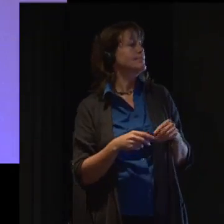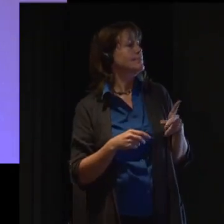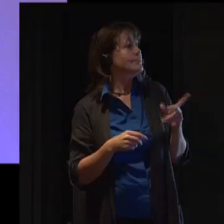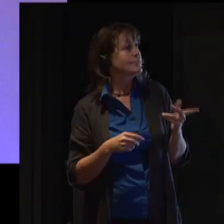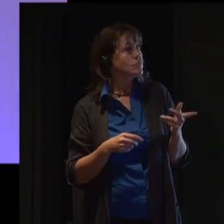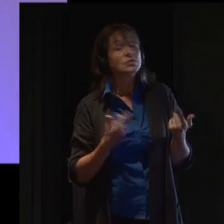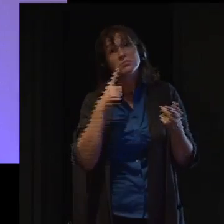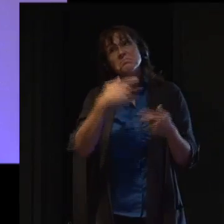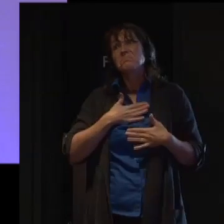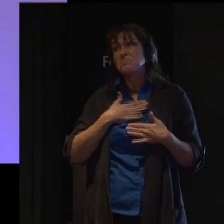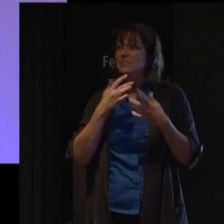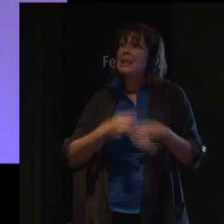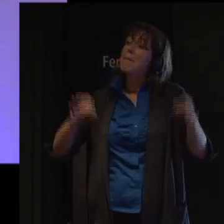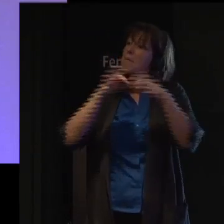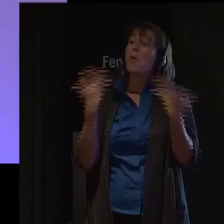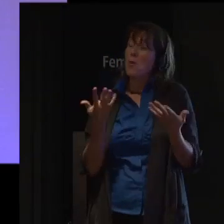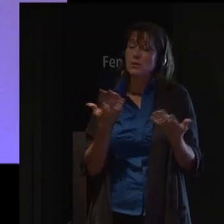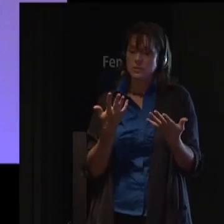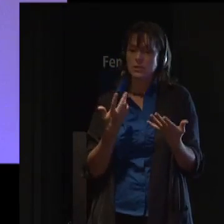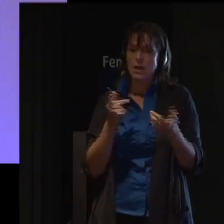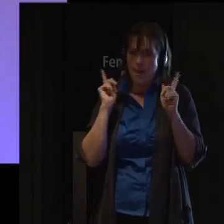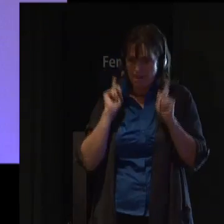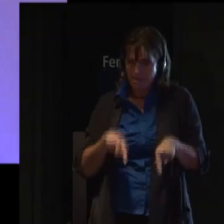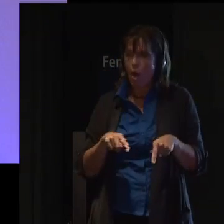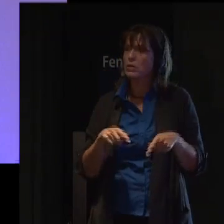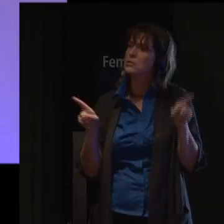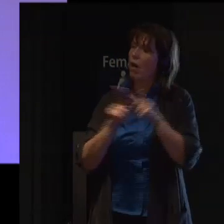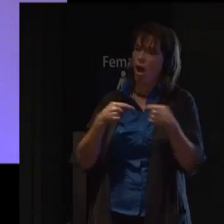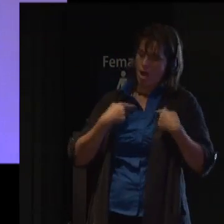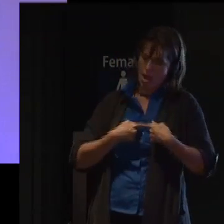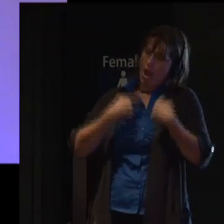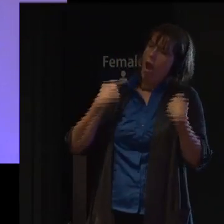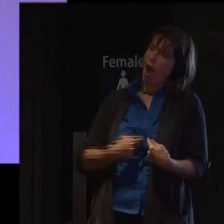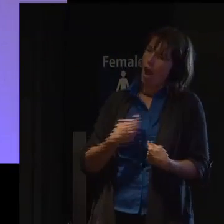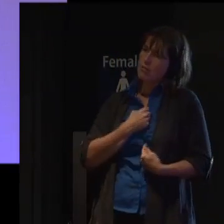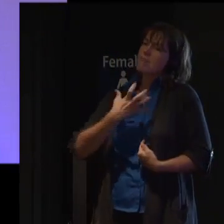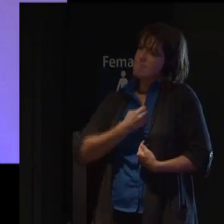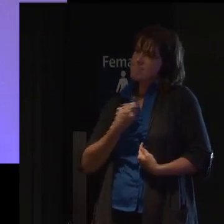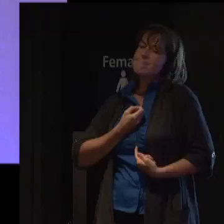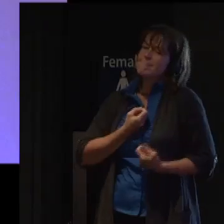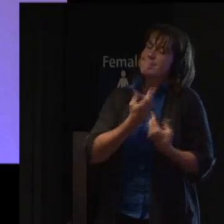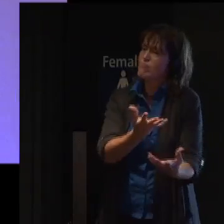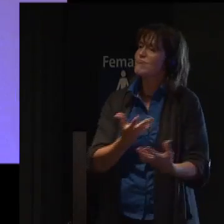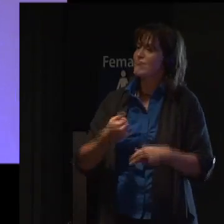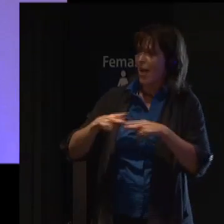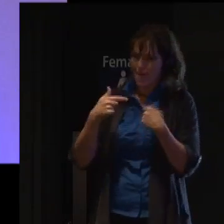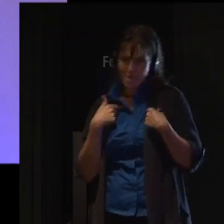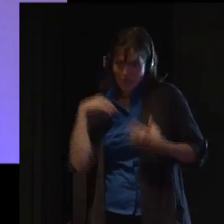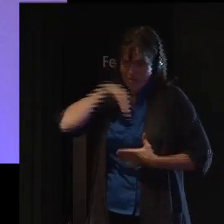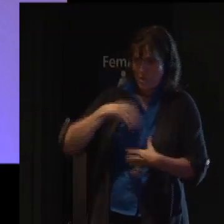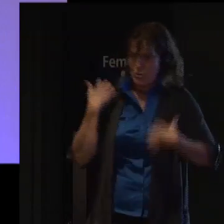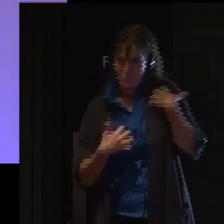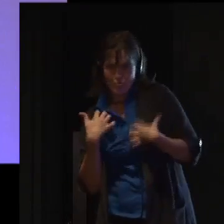and for me the most important thing is you have to do it really with all your heart, and if you do it with all your heart, you get a